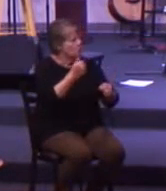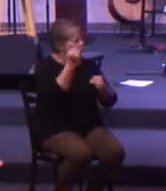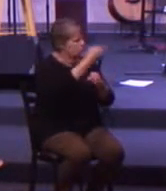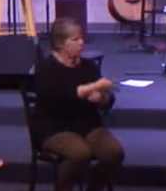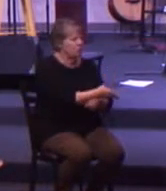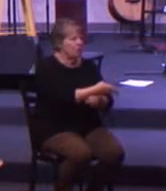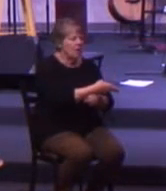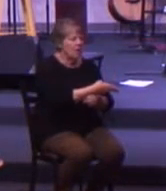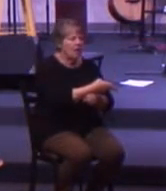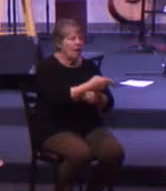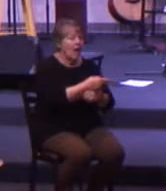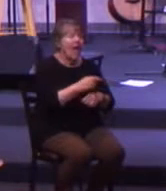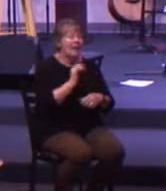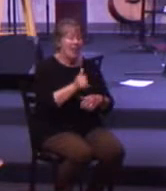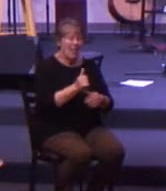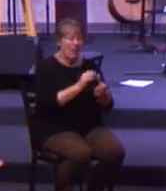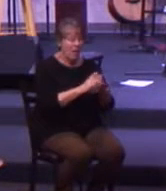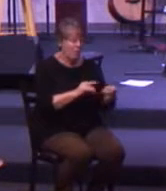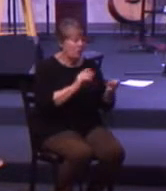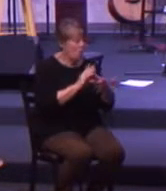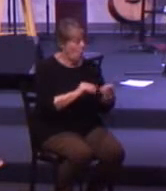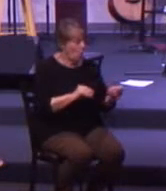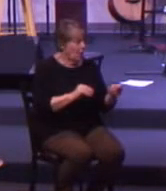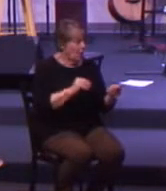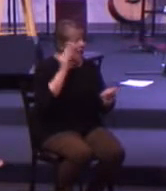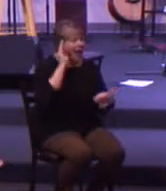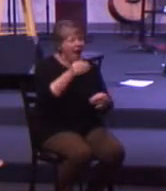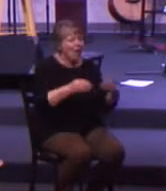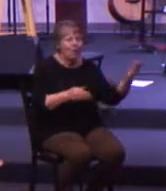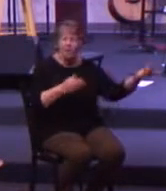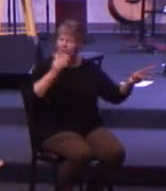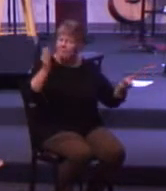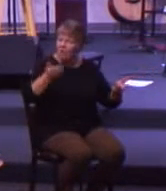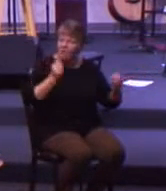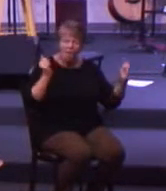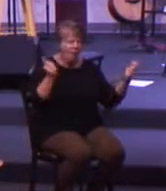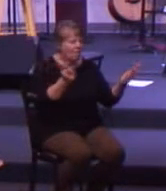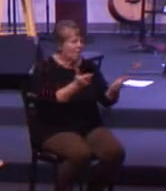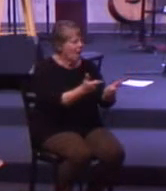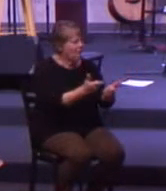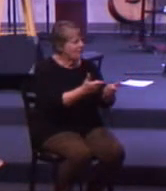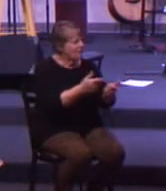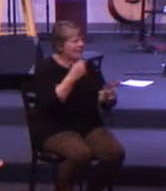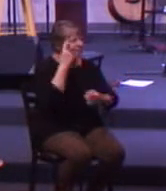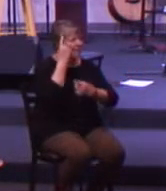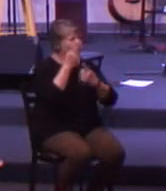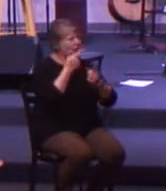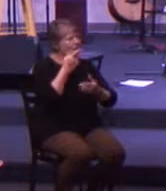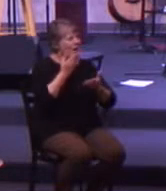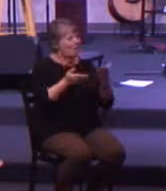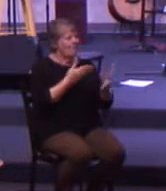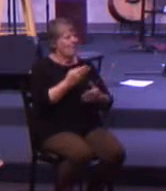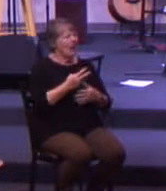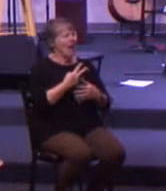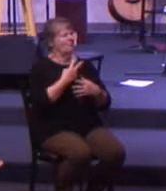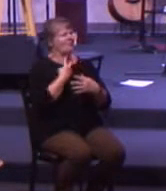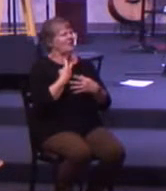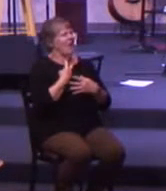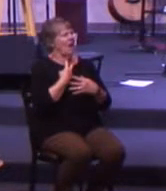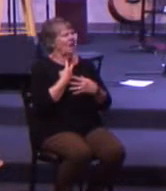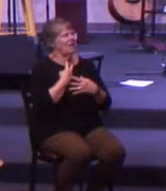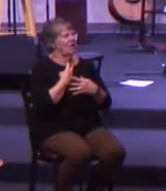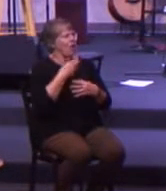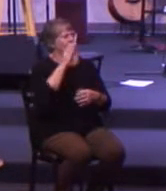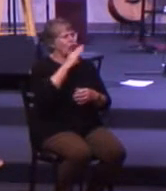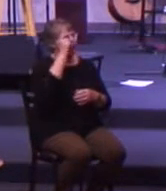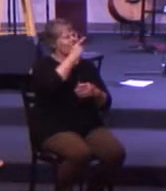their freedom. And in that story, I'm going to invite us to consider that we might be stuck looking for freedom in all the wrong places,